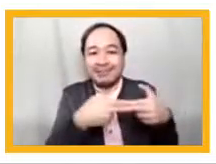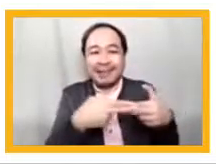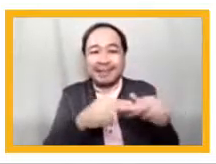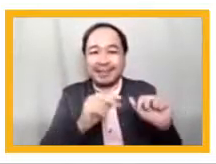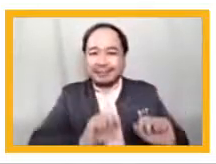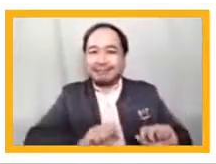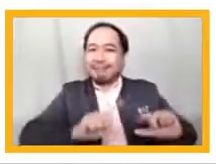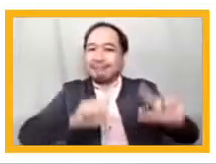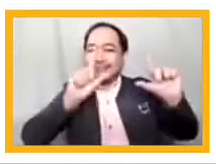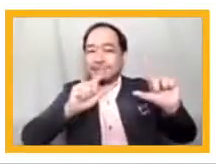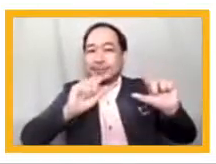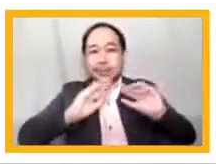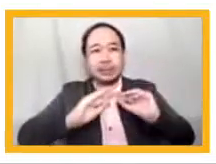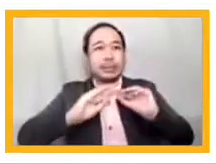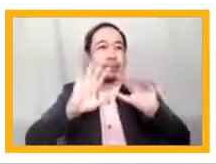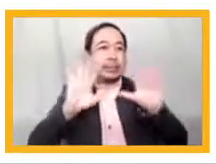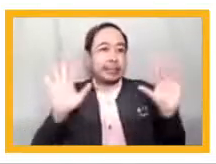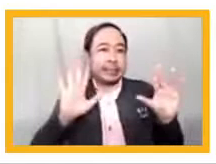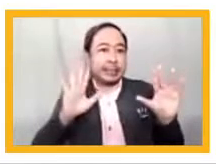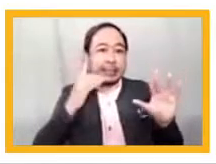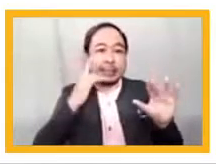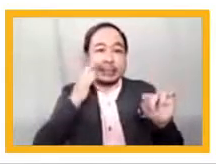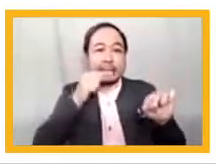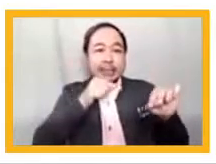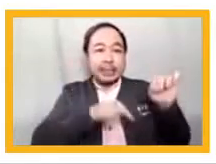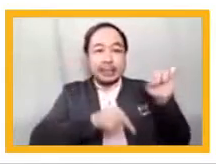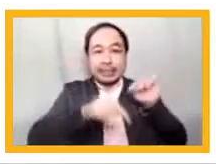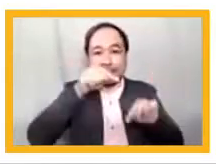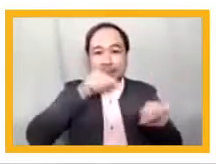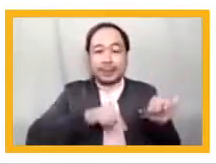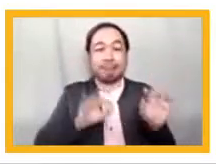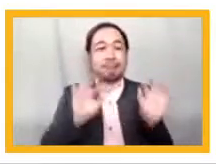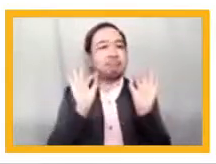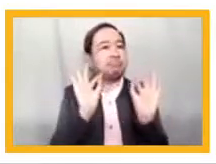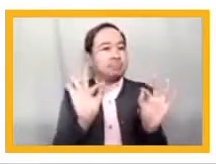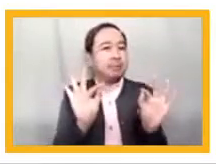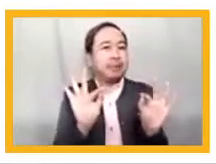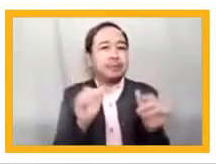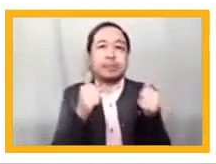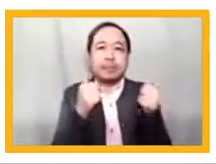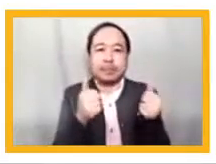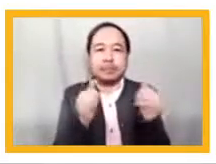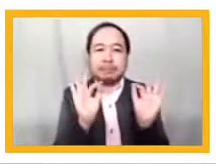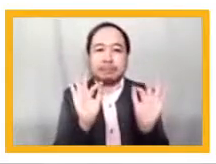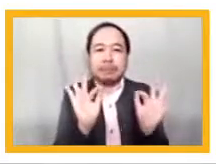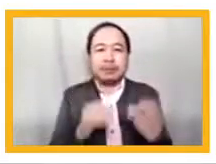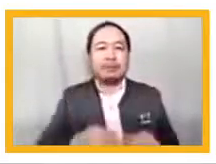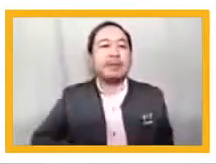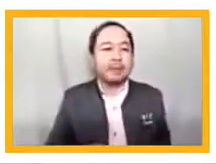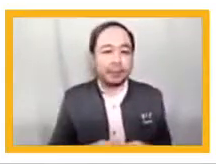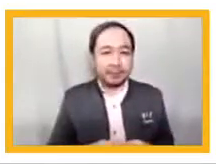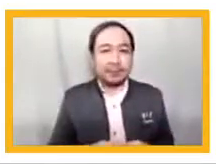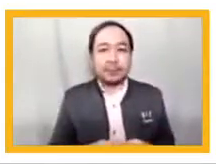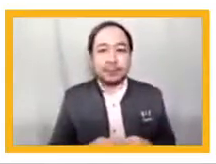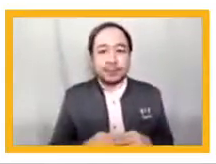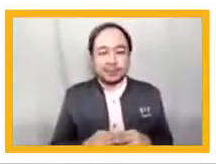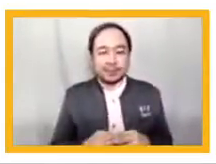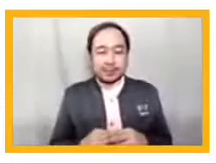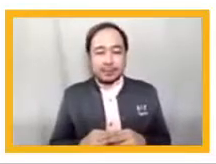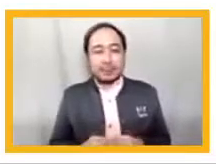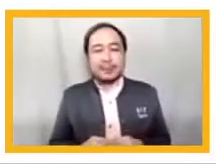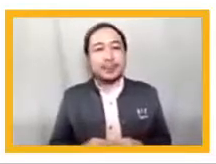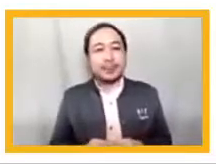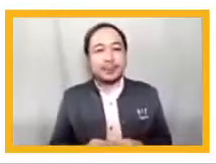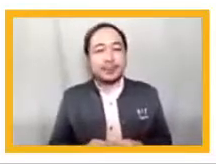see from your first can you coming. See yeah, this is much better. Yeah, excellent. Yes, okay. Thank you. All right. So this